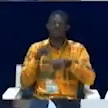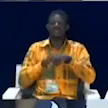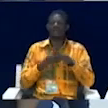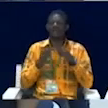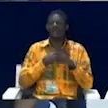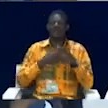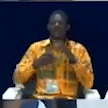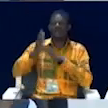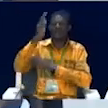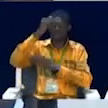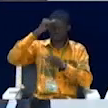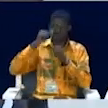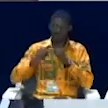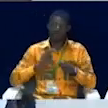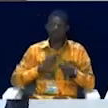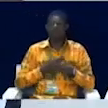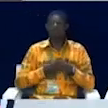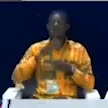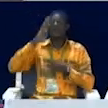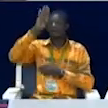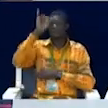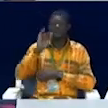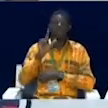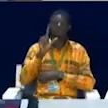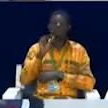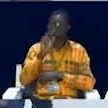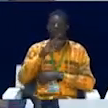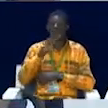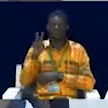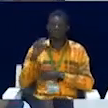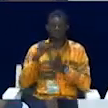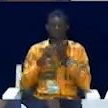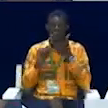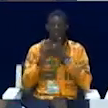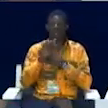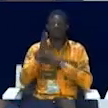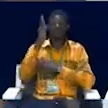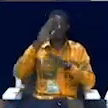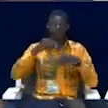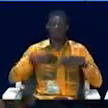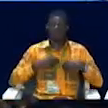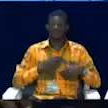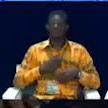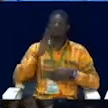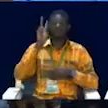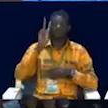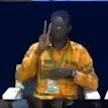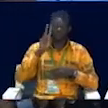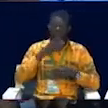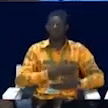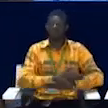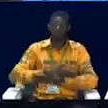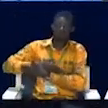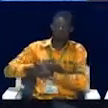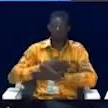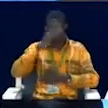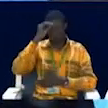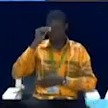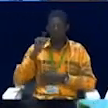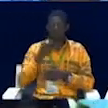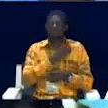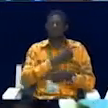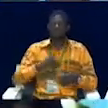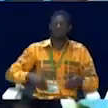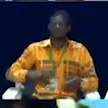and God remembered us. By 2022, July, God gave us two bouncing baby boys,